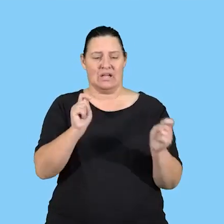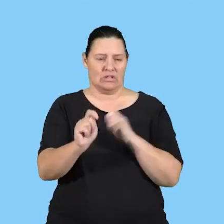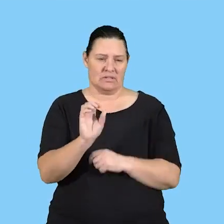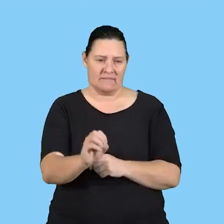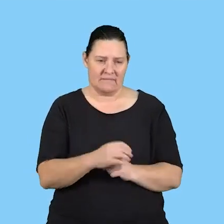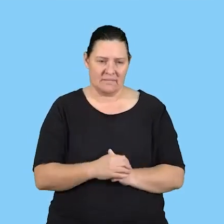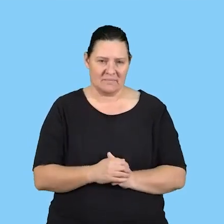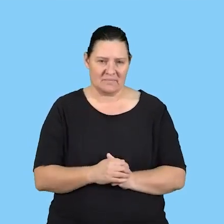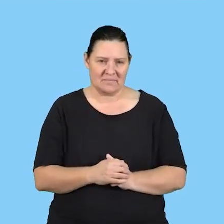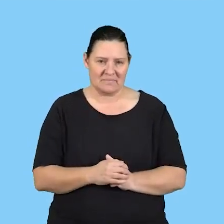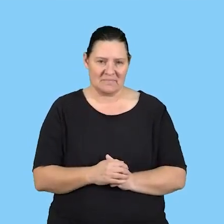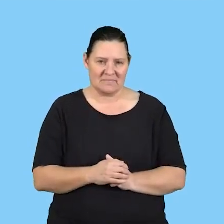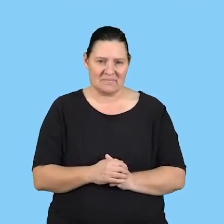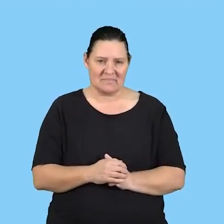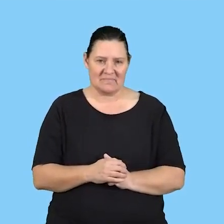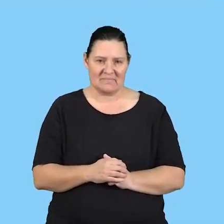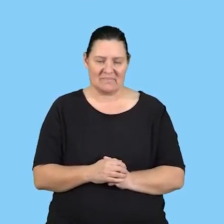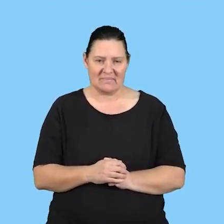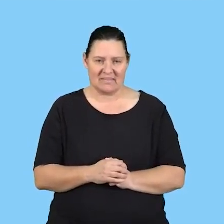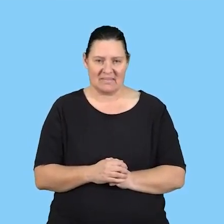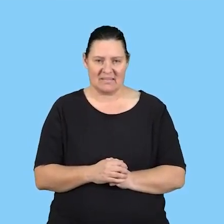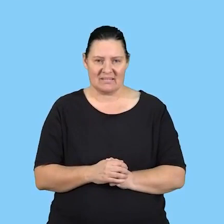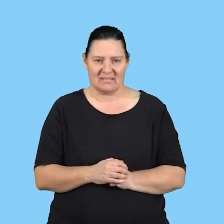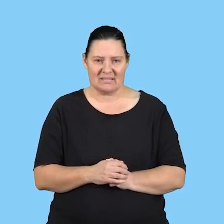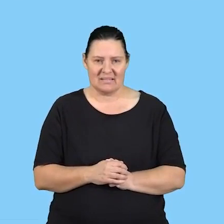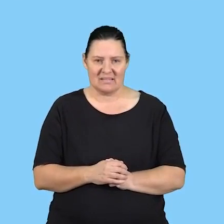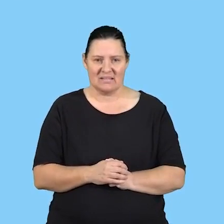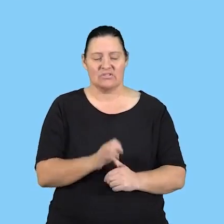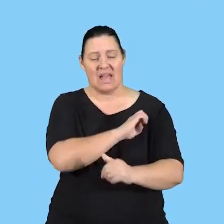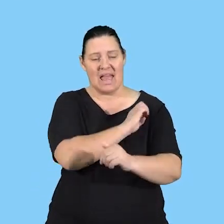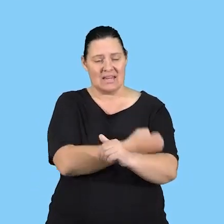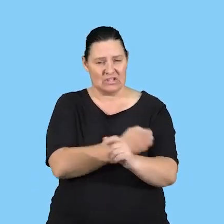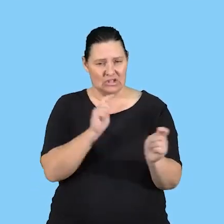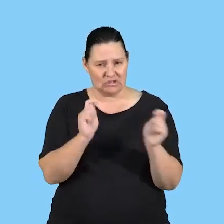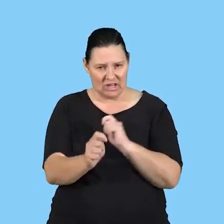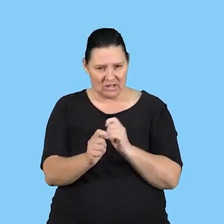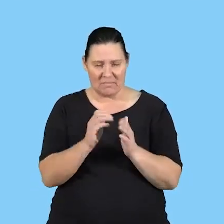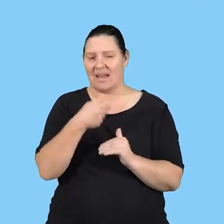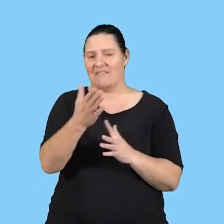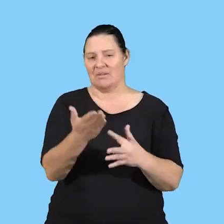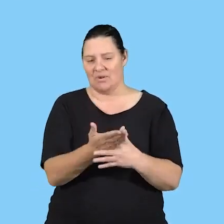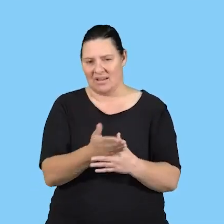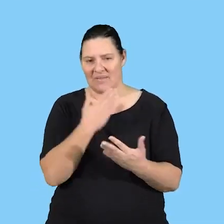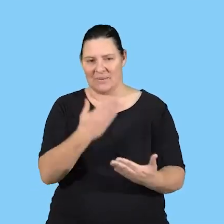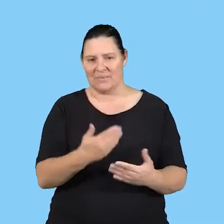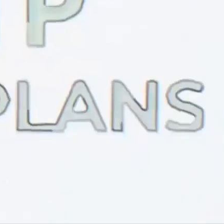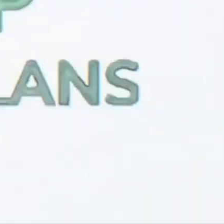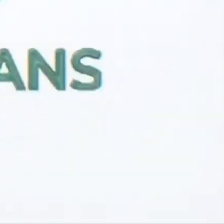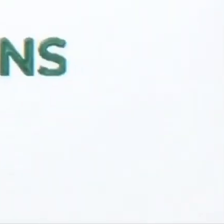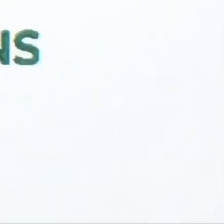adjustments. Right, we'll get to energy and change, but after the break. Thank you.